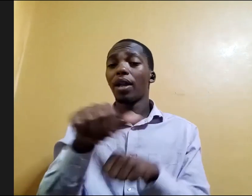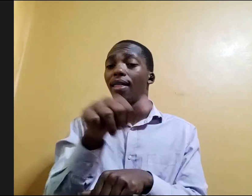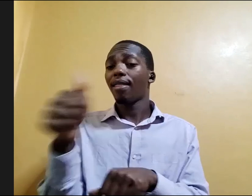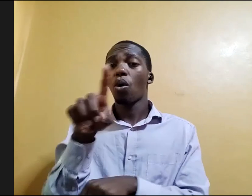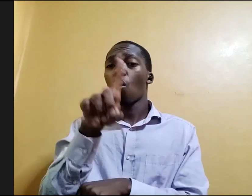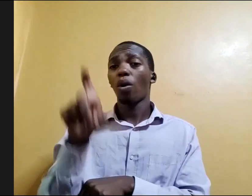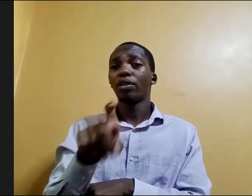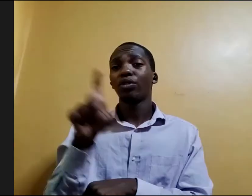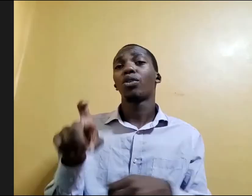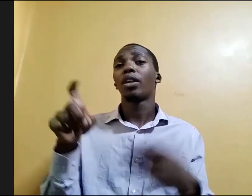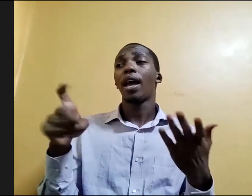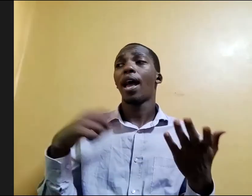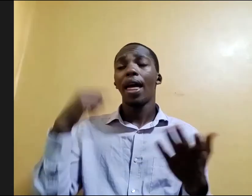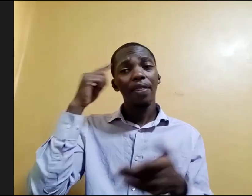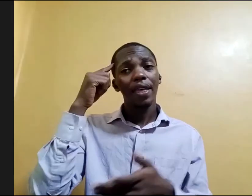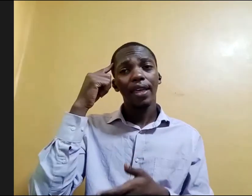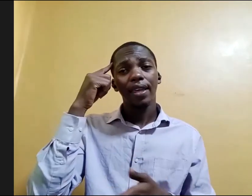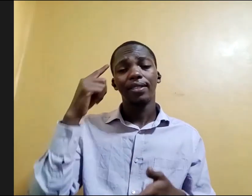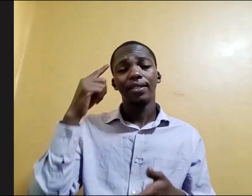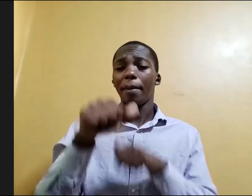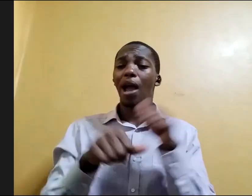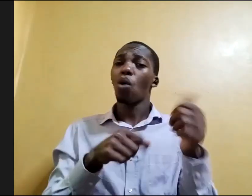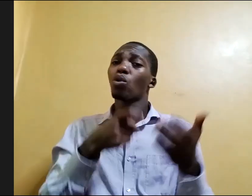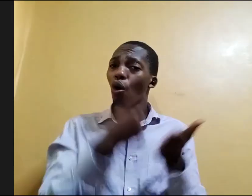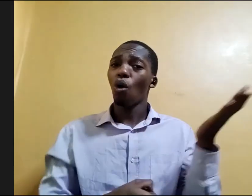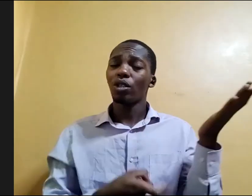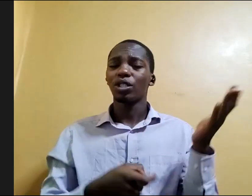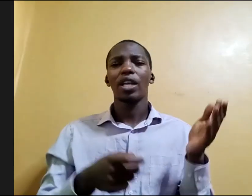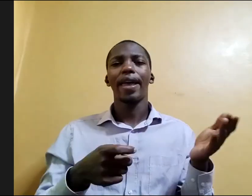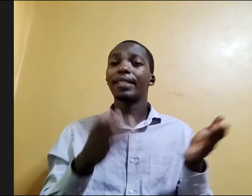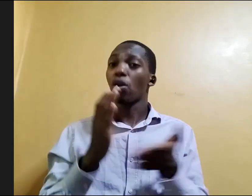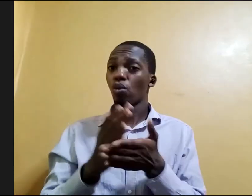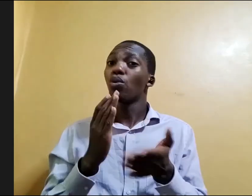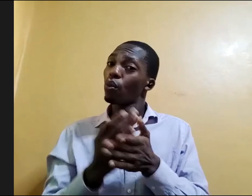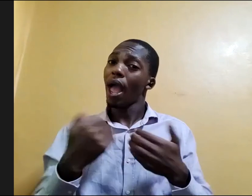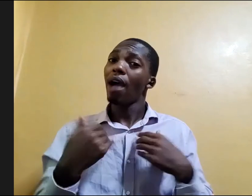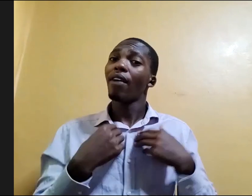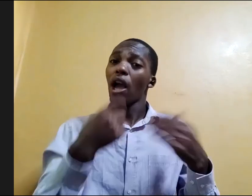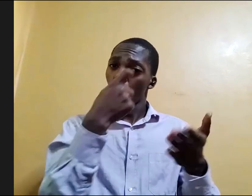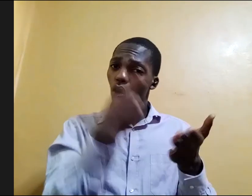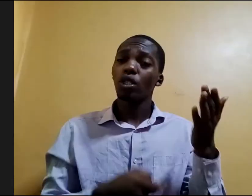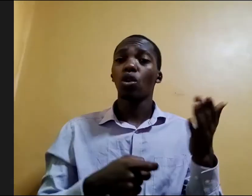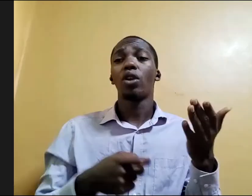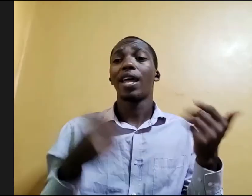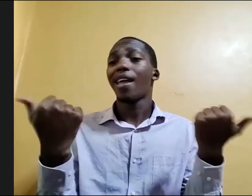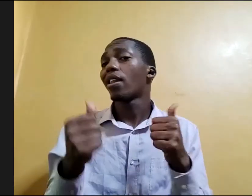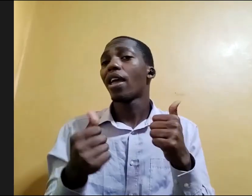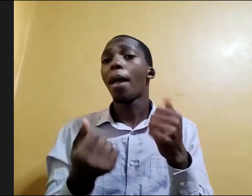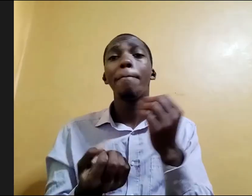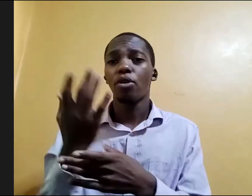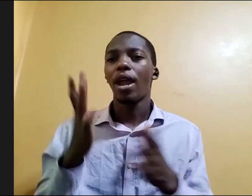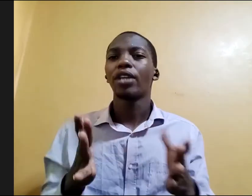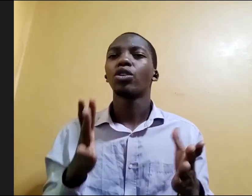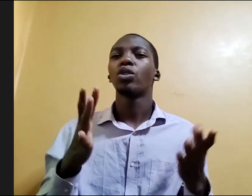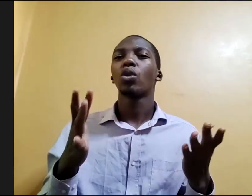about the cost. Of course, there is a cost associated with every type of production. The idea is that we're really trying to ensure